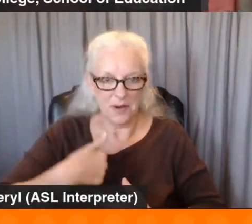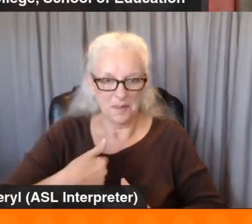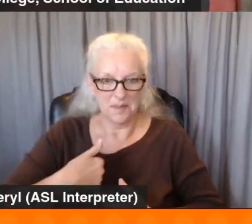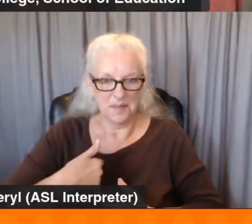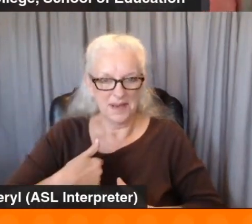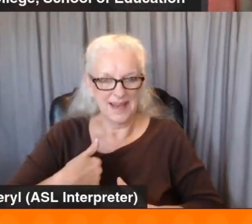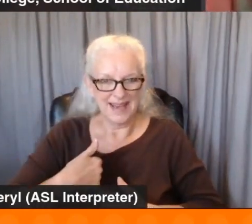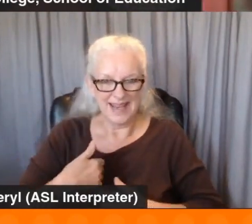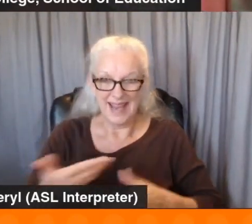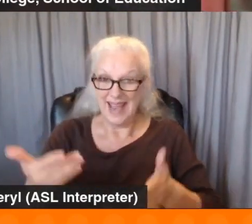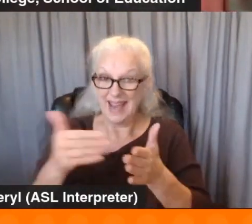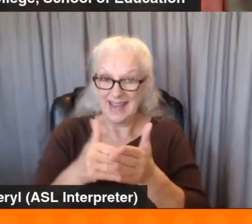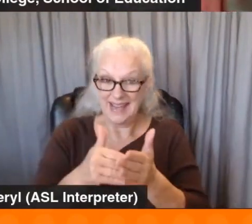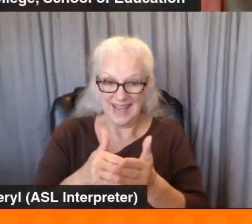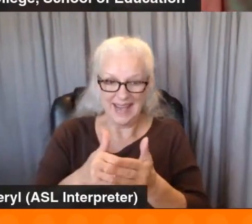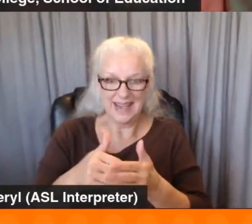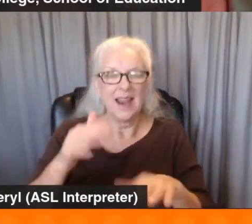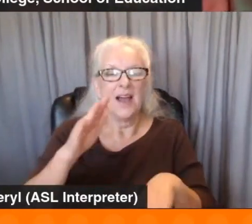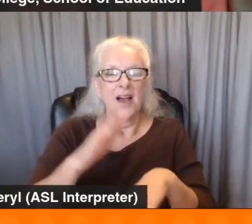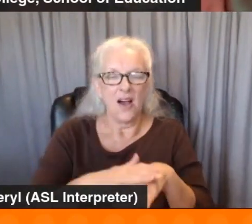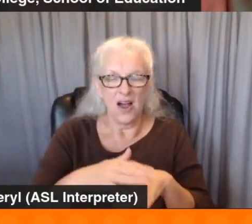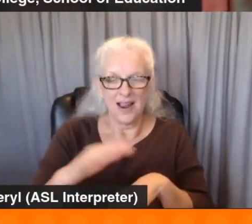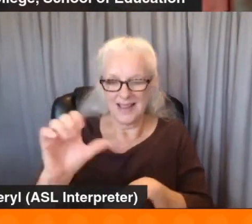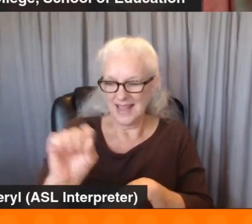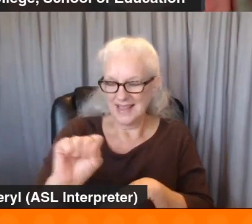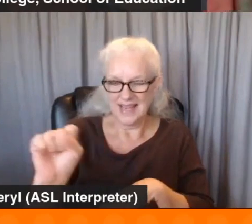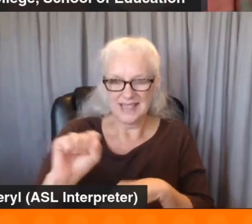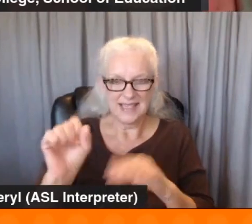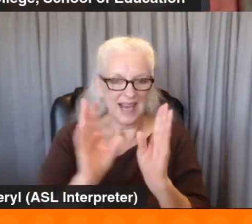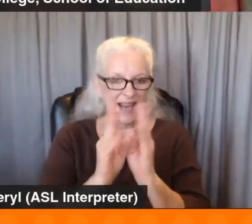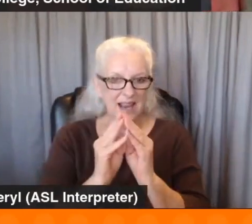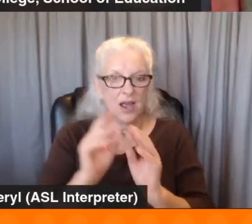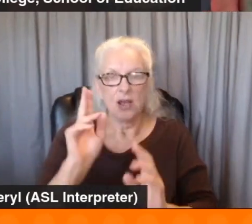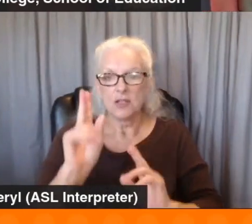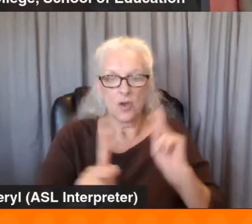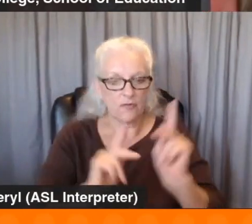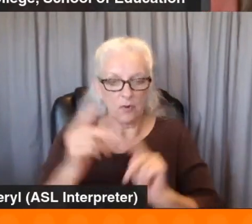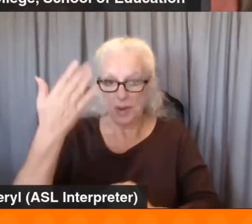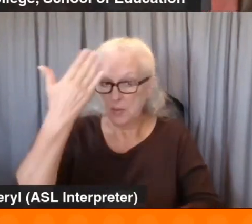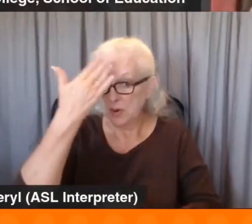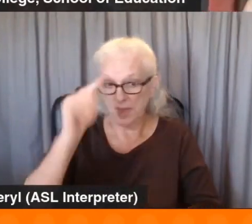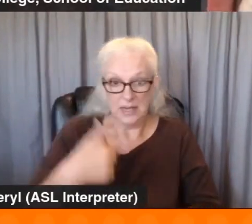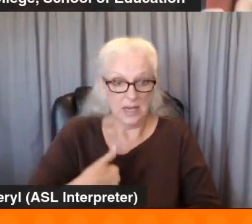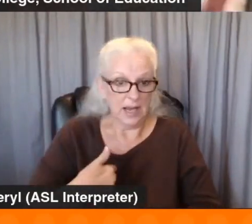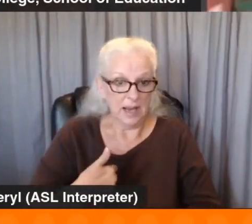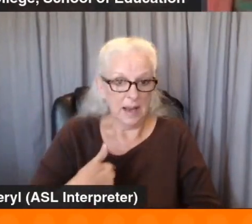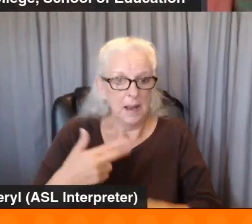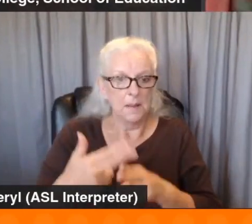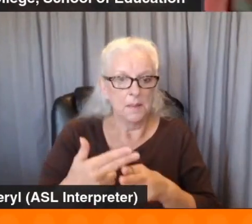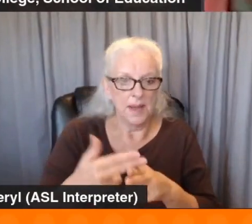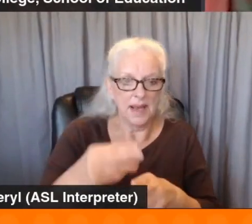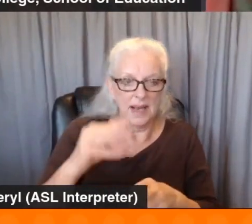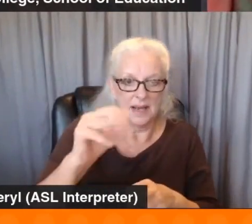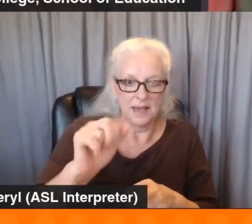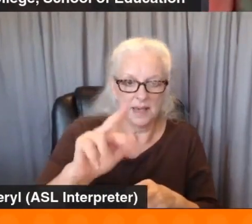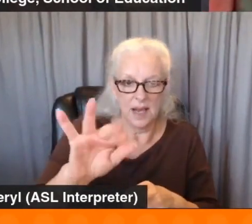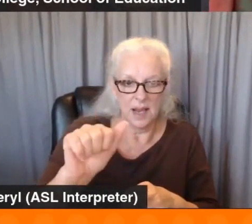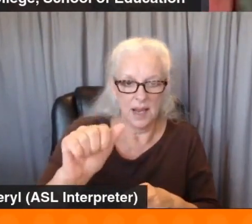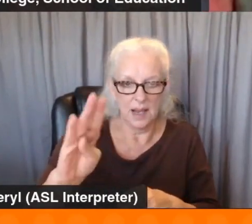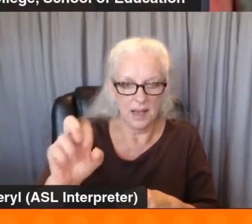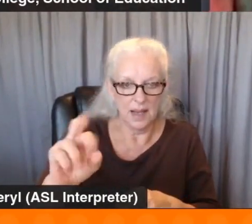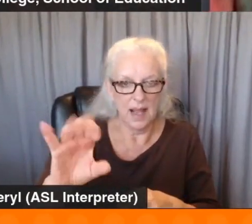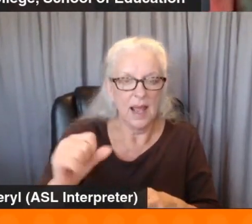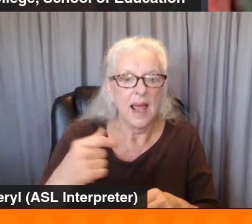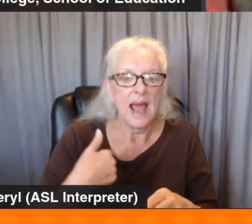at one more time at the Scratch Conference. So for those of you who do not know me, I am Marina Bears and I direct the DevTech Research